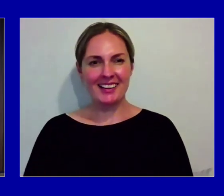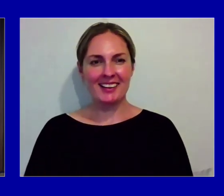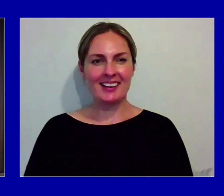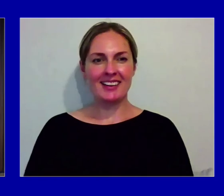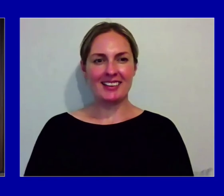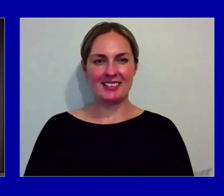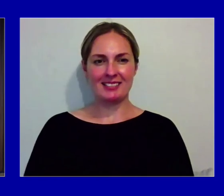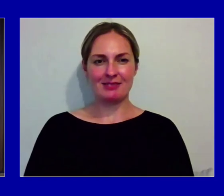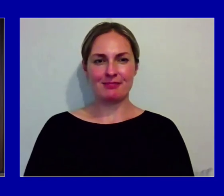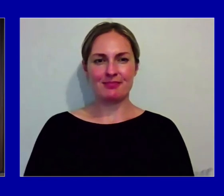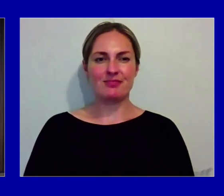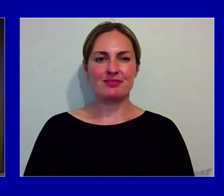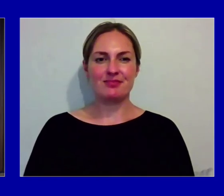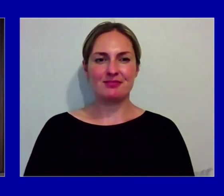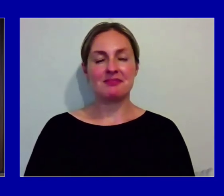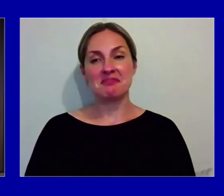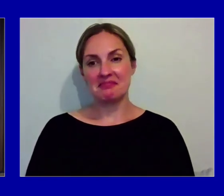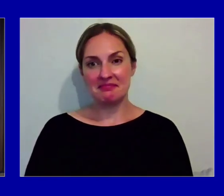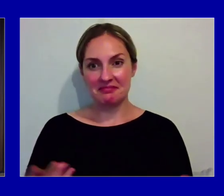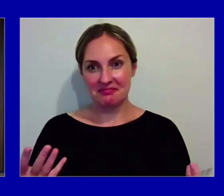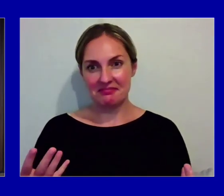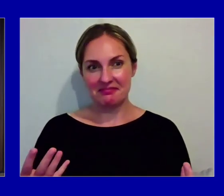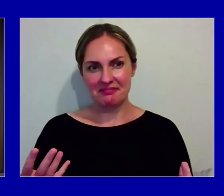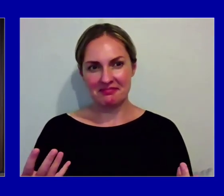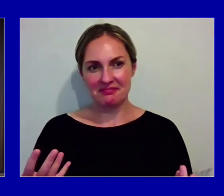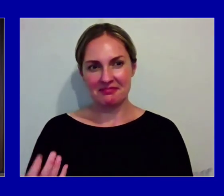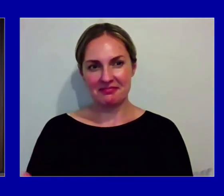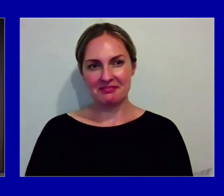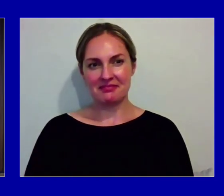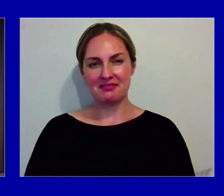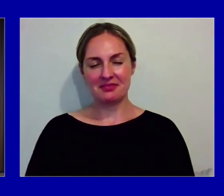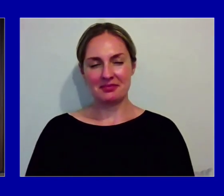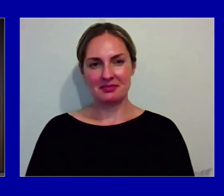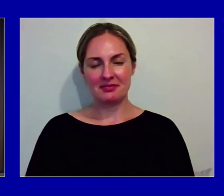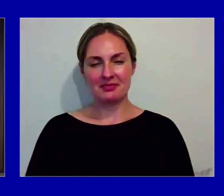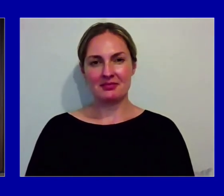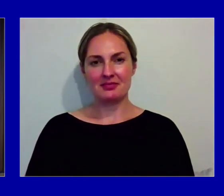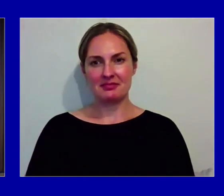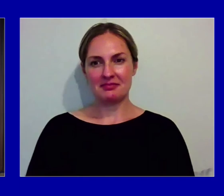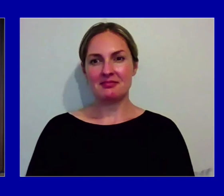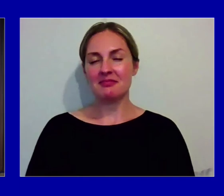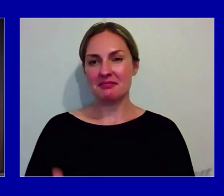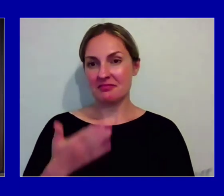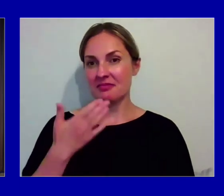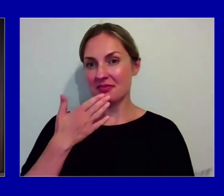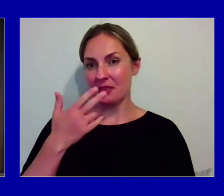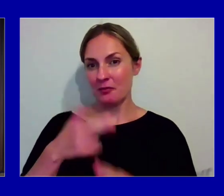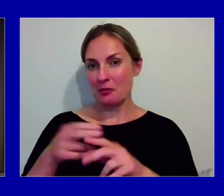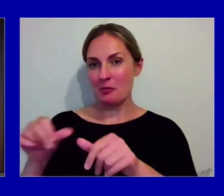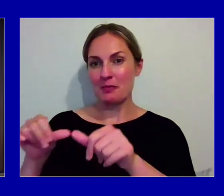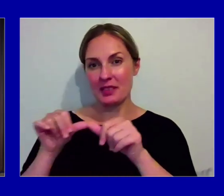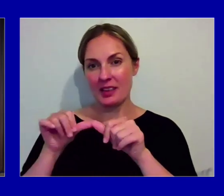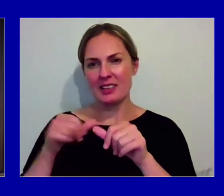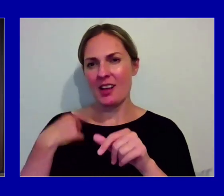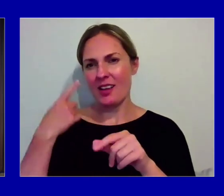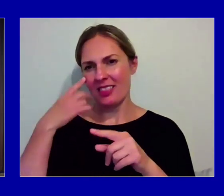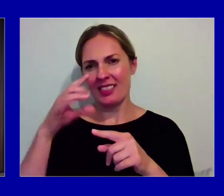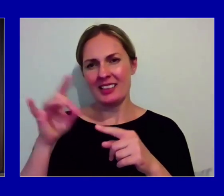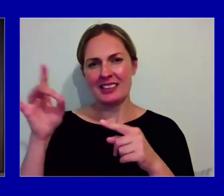Yeah. Yeah. Yeah. I think that was the question. I mean, I think you answered that beautifully. And I think that's so important. And